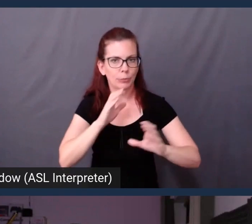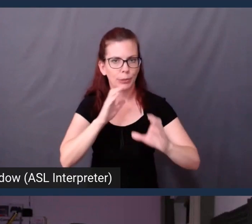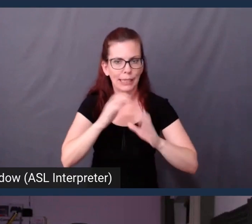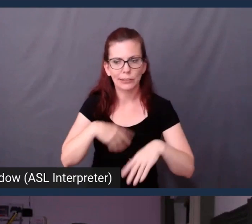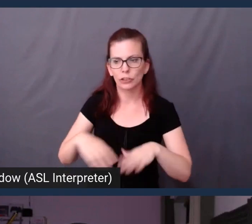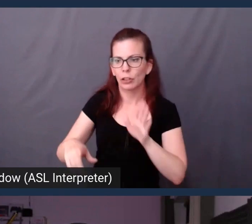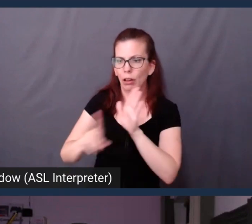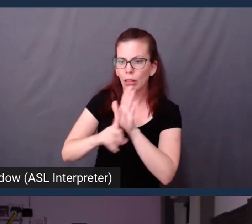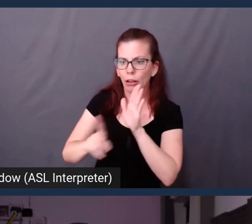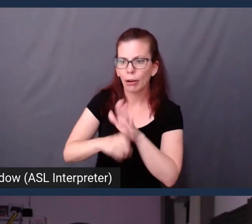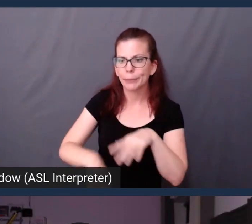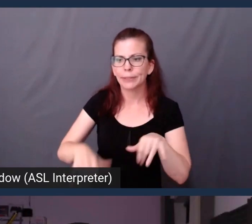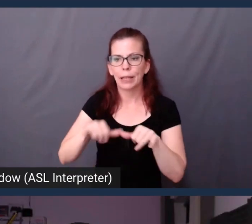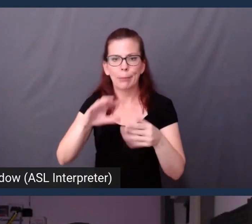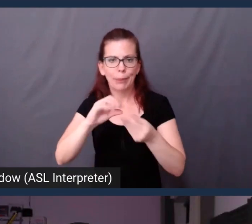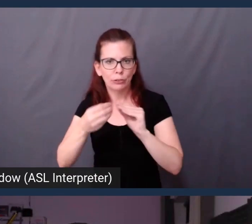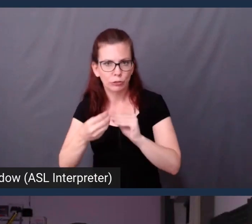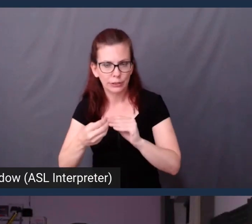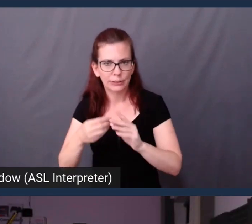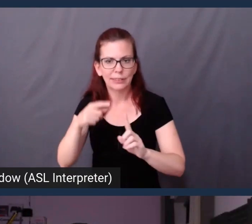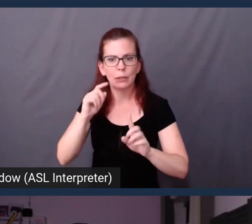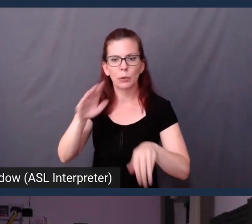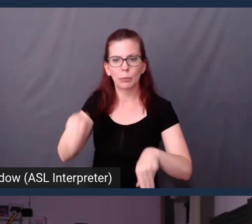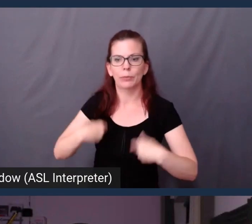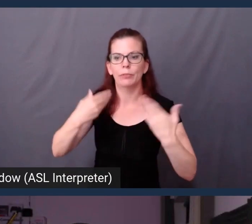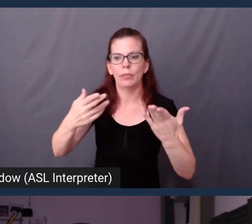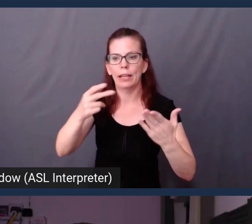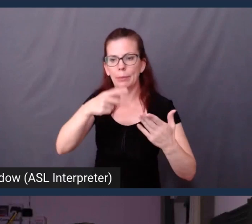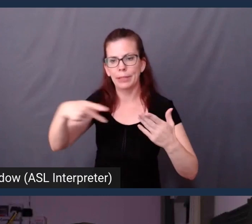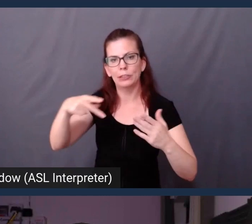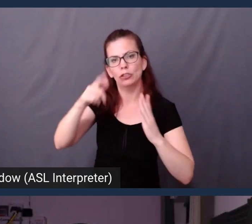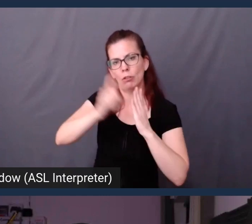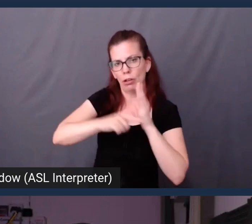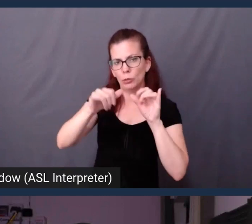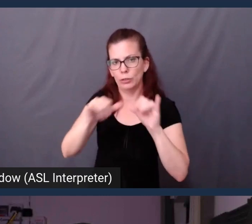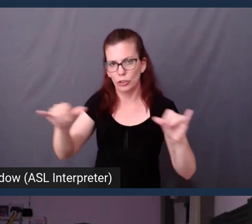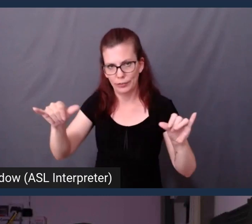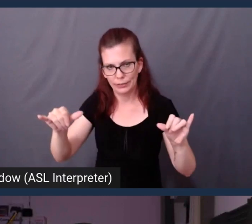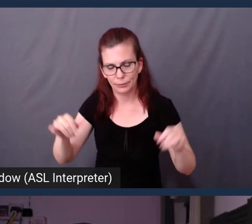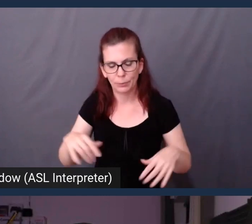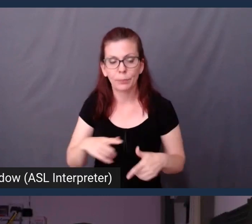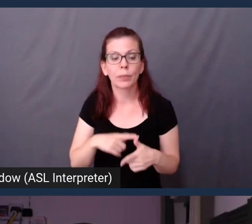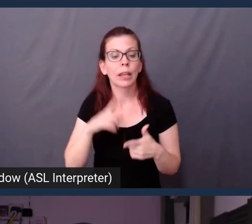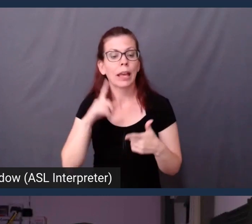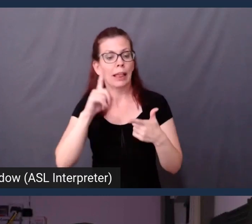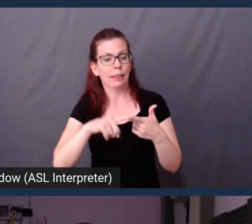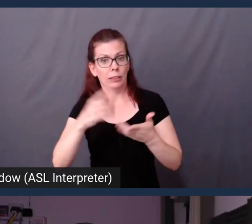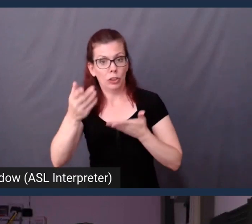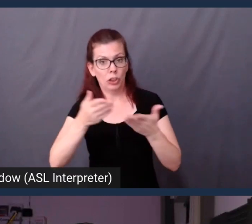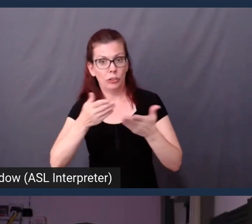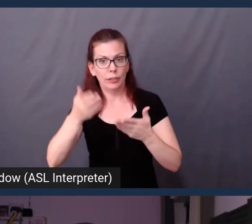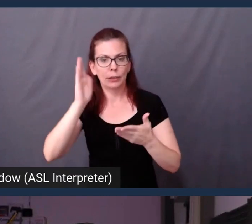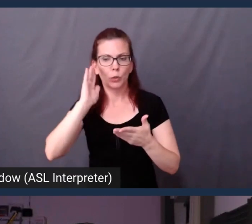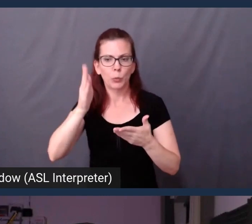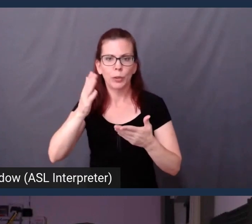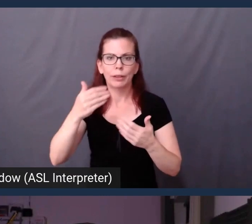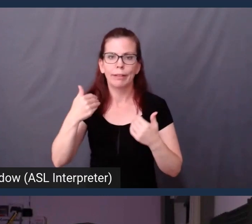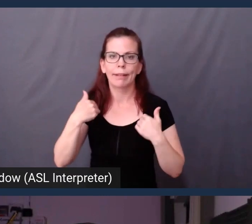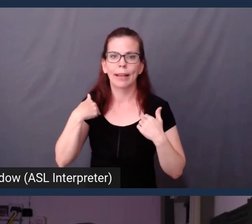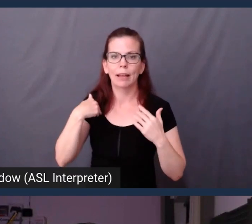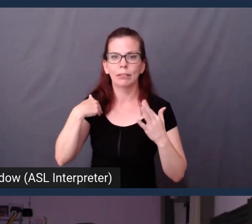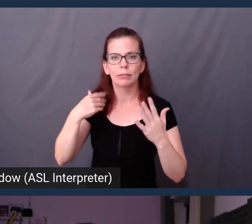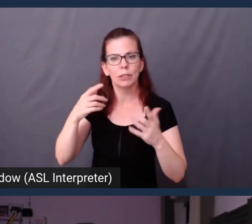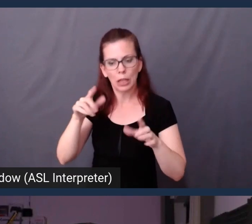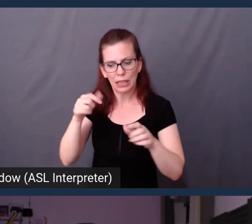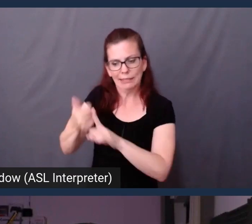metrics and we'll provide them to application autoscale service. And then the service will actually do heavy lifting in deciding